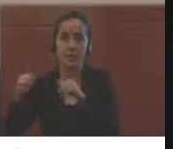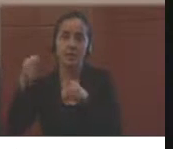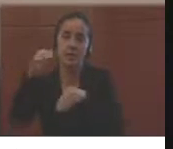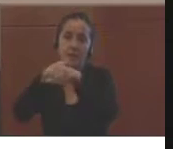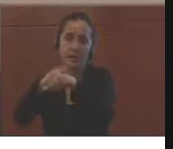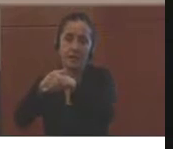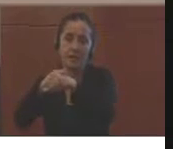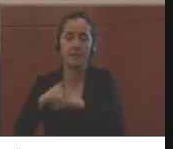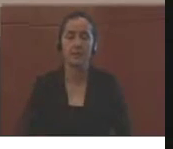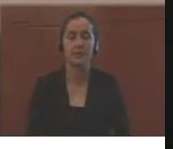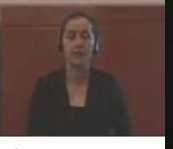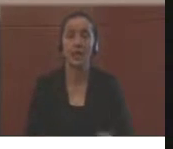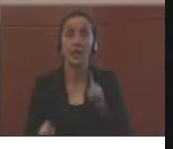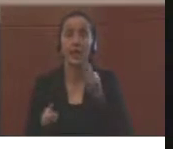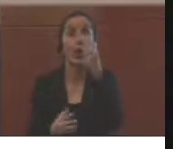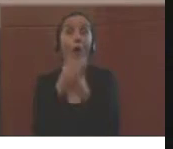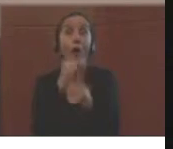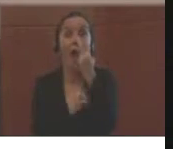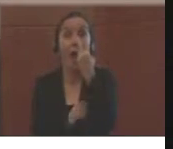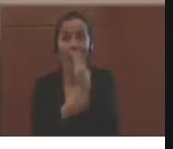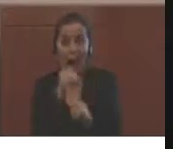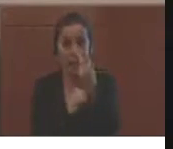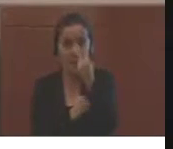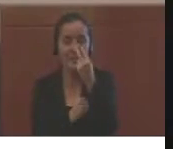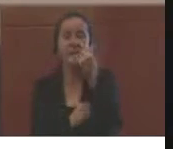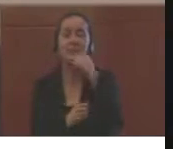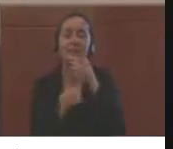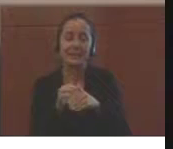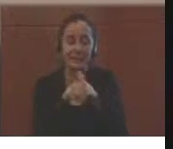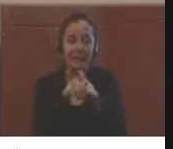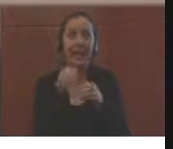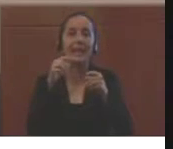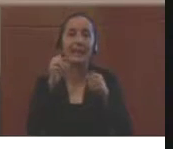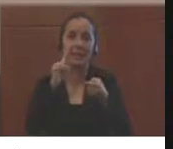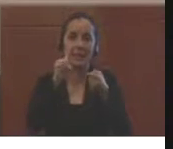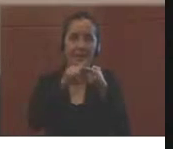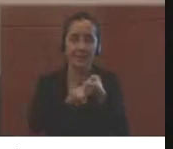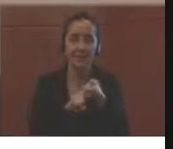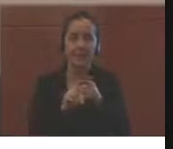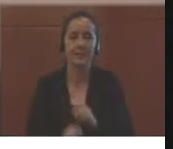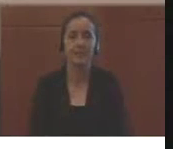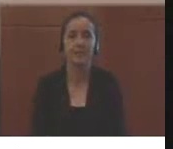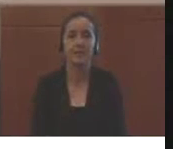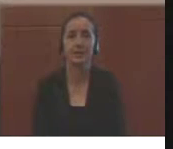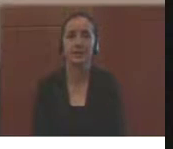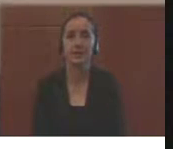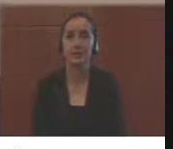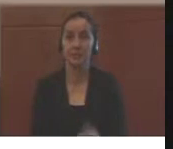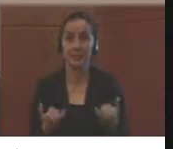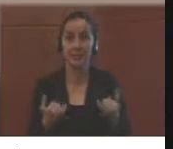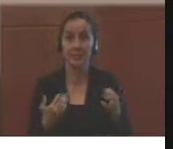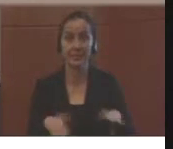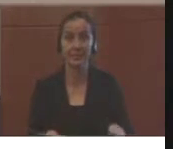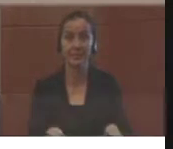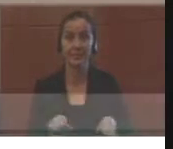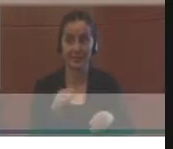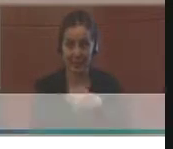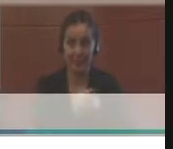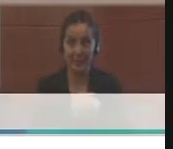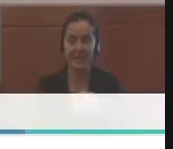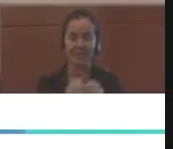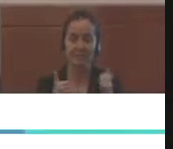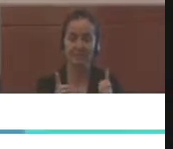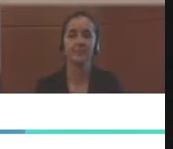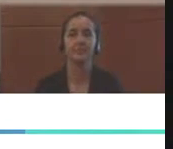right in Spanish. Oh no, I'm sorry, both are being projected in Spanish. Okay, that's it. One in English and one